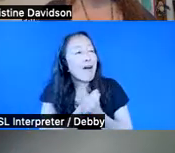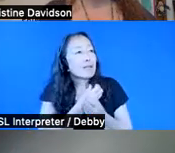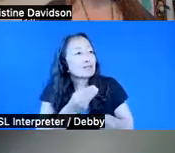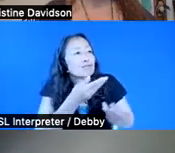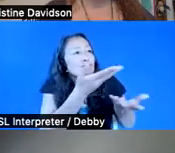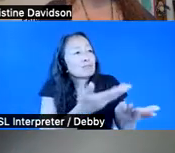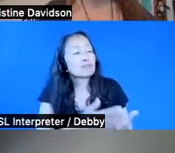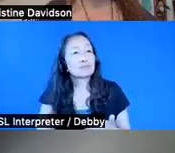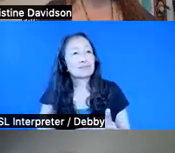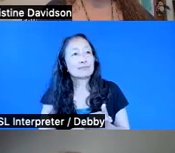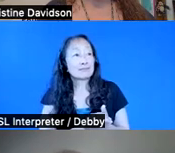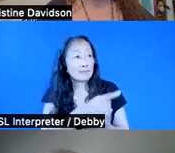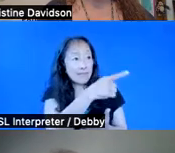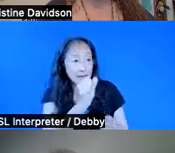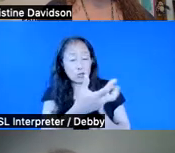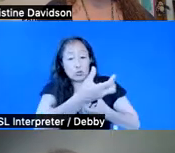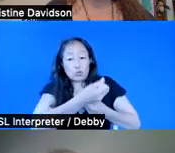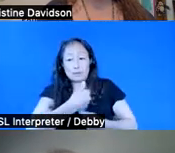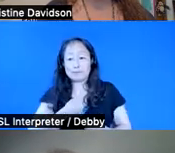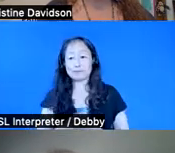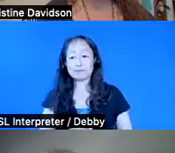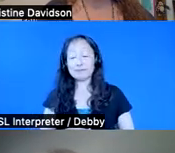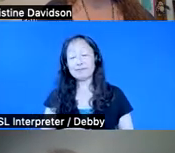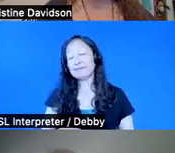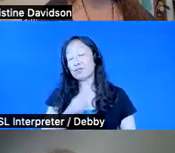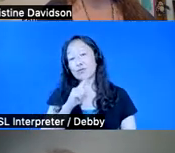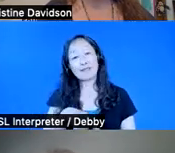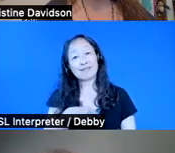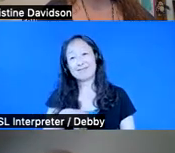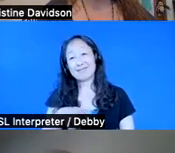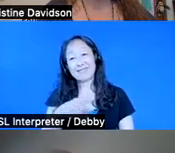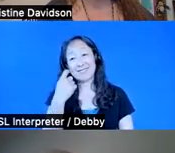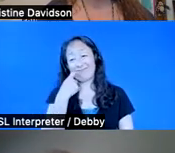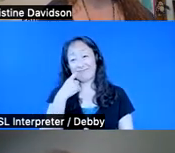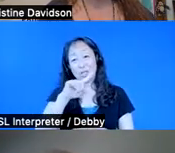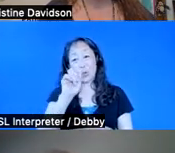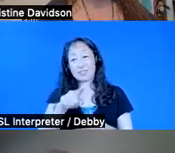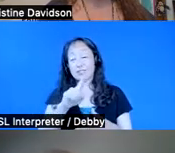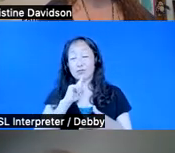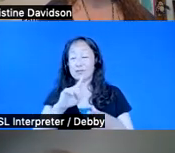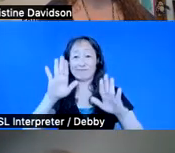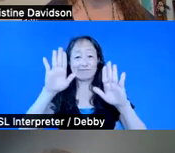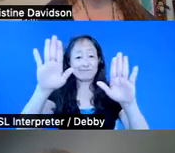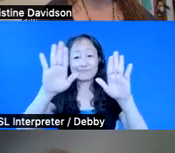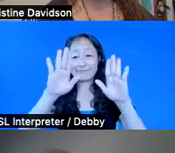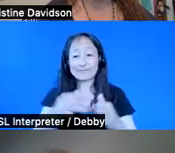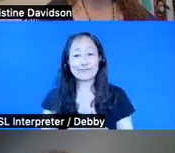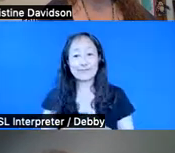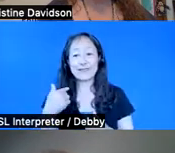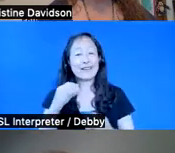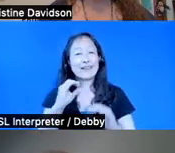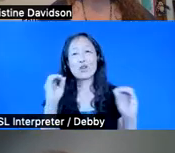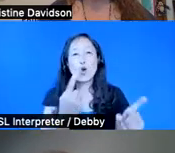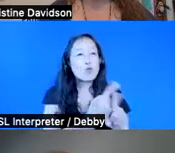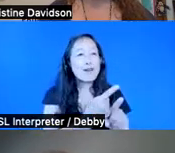So I love those questions. There's no right or wrong. We're all human. And I think I just said all the stuff